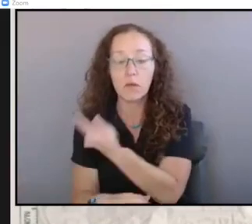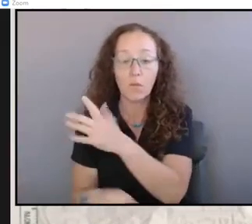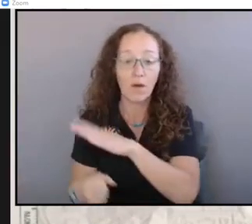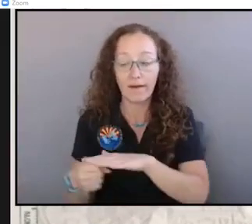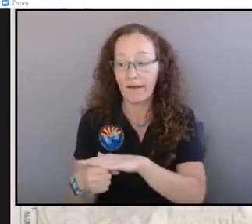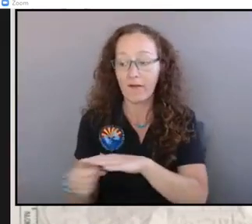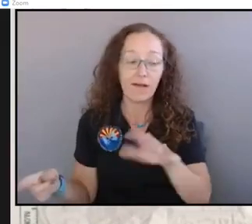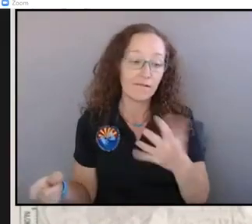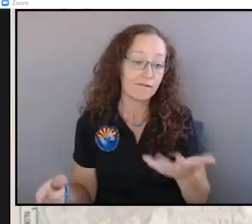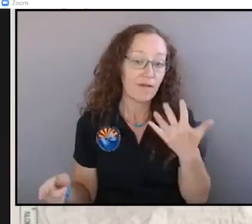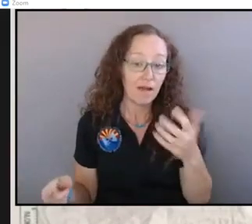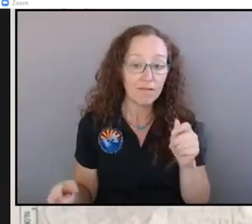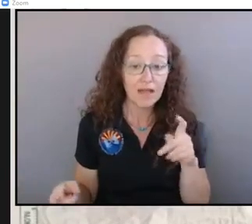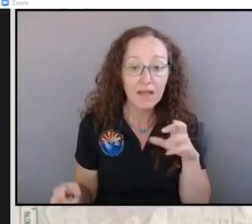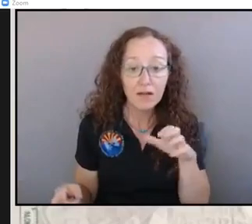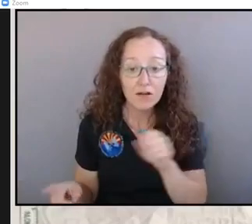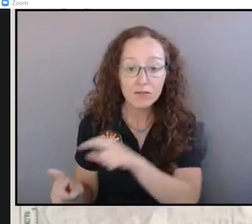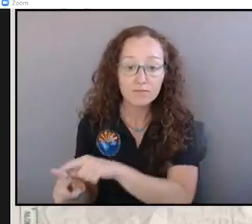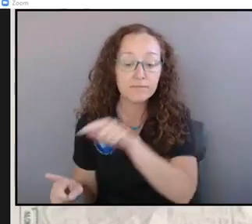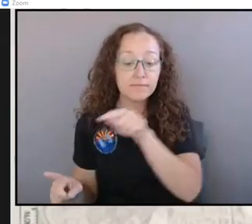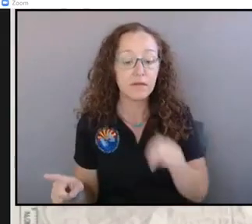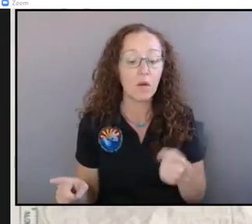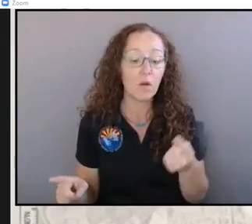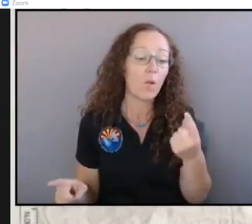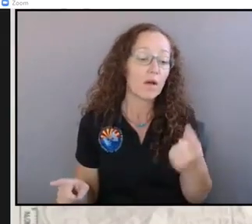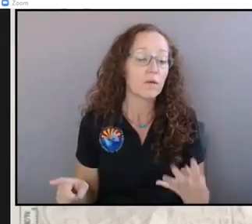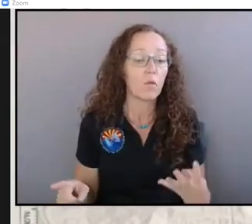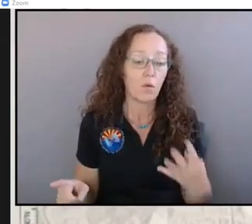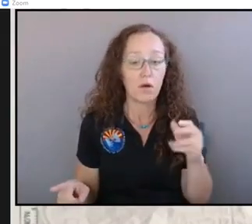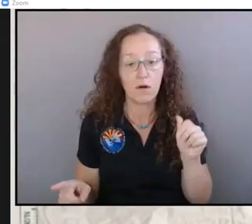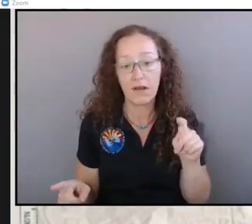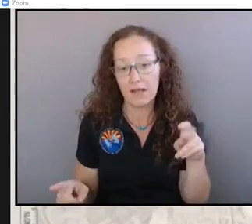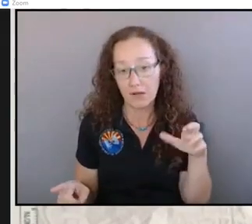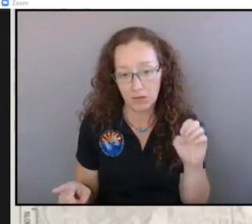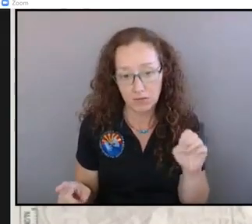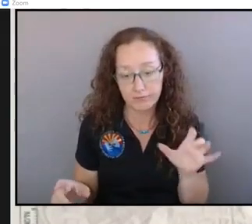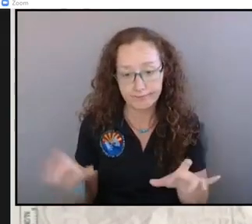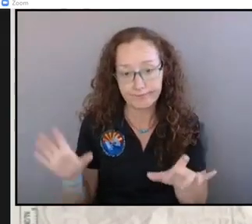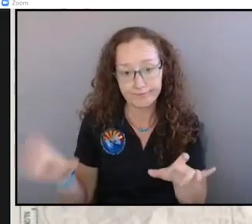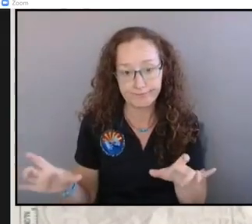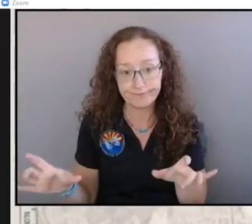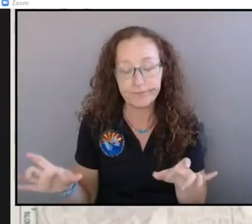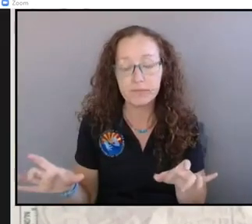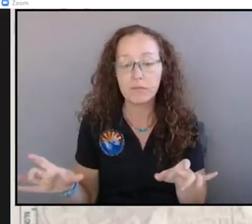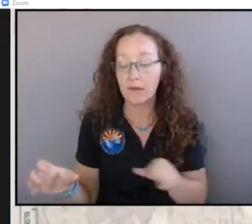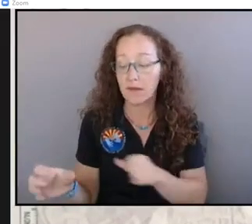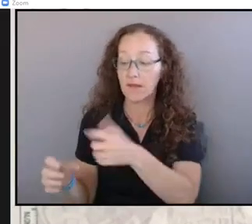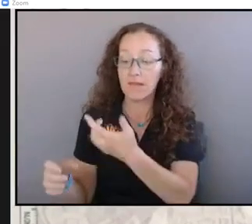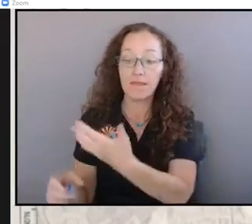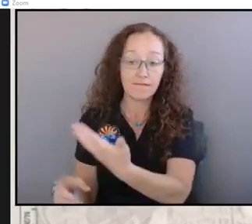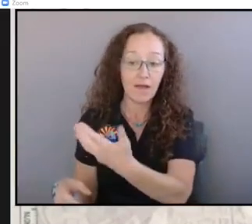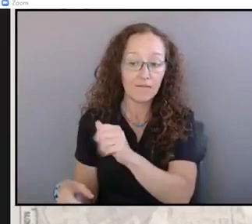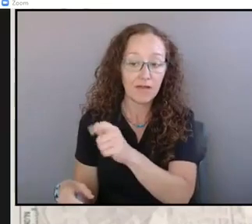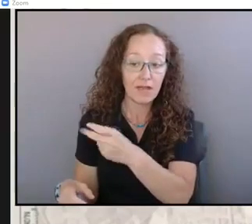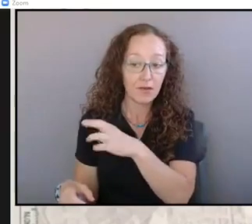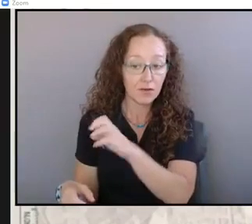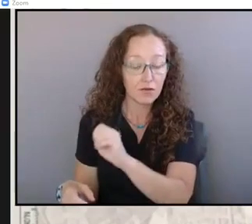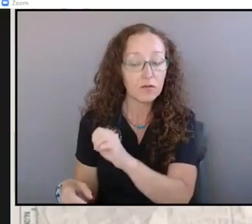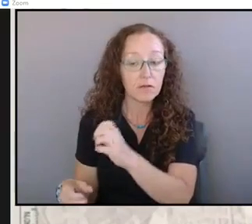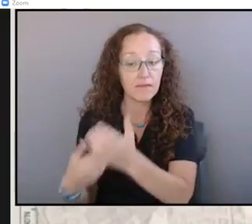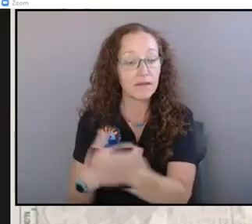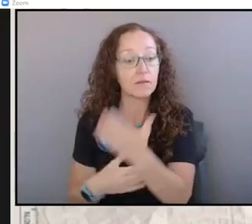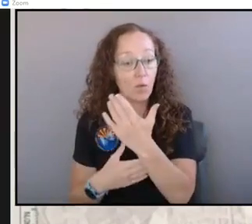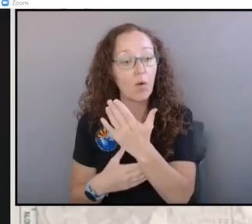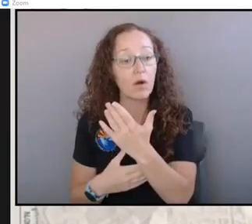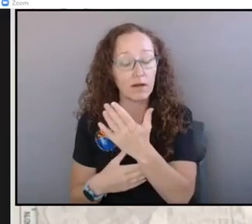the inside of it about a quarter of an acre. The crews were able to pick up that 5-acre spot this morning fairly quickly. They've been